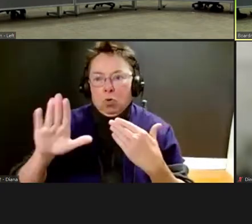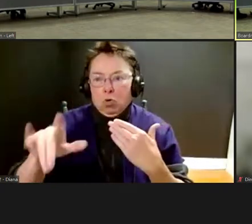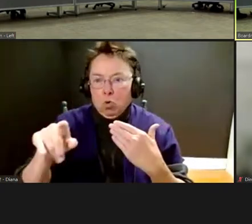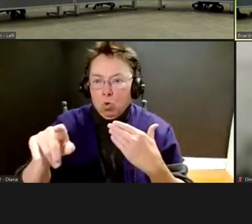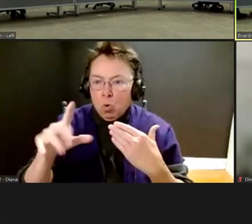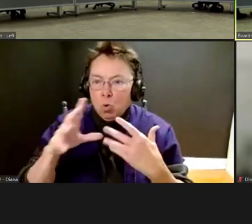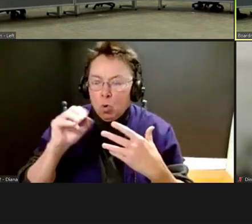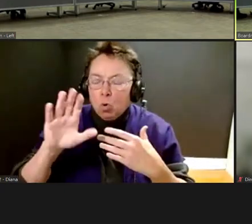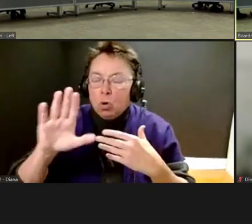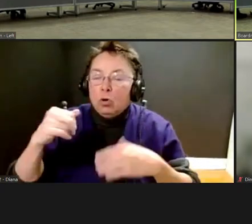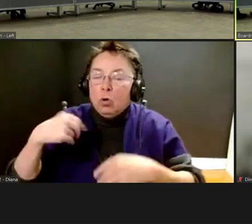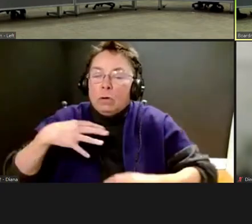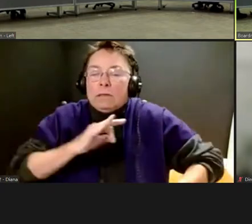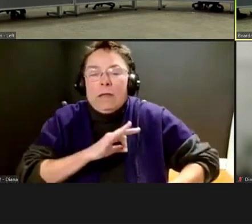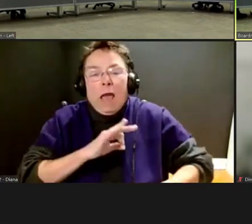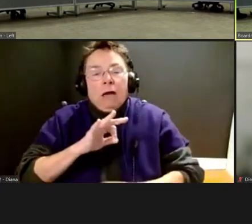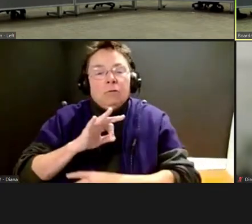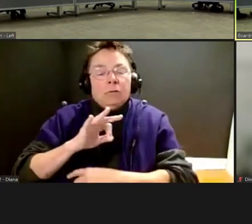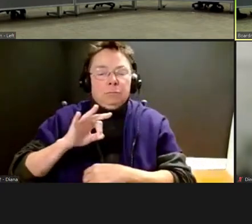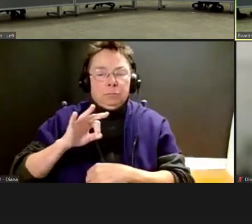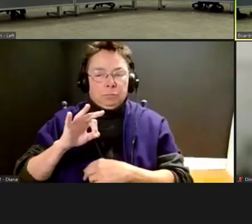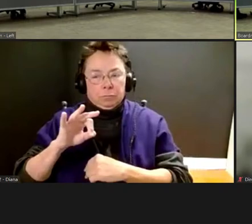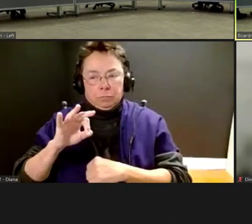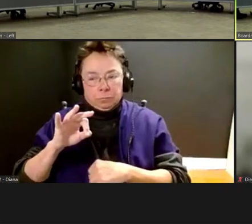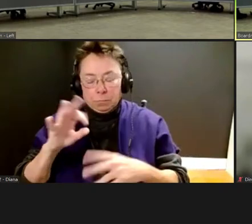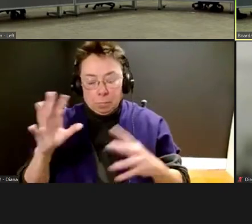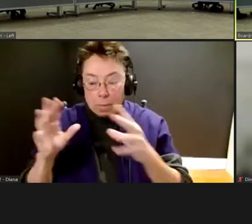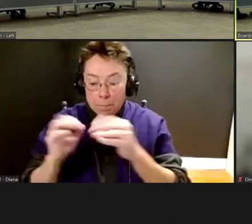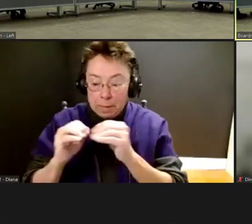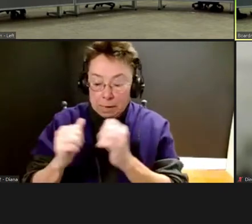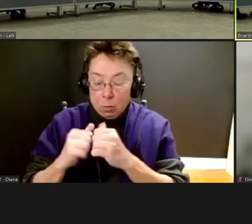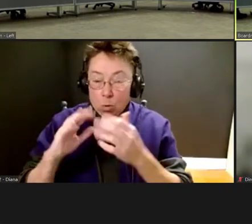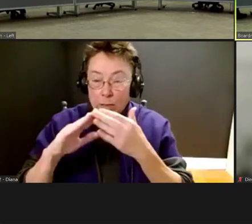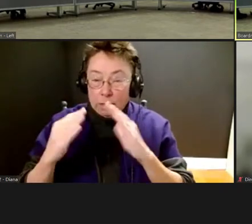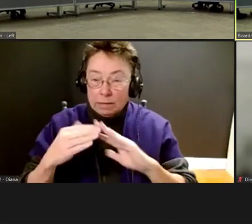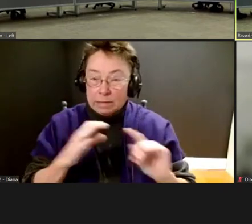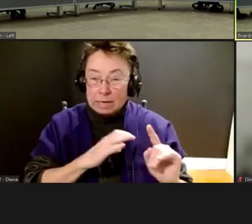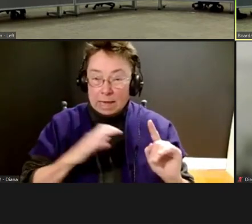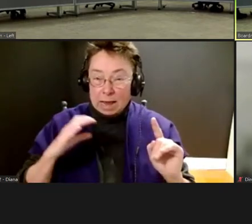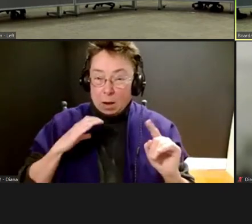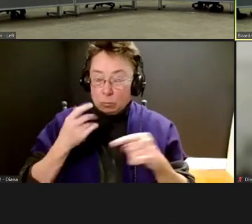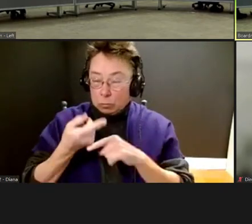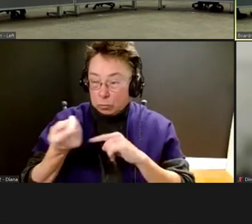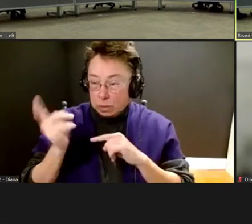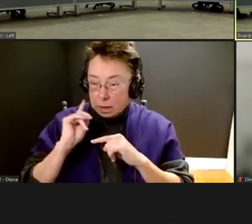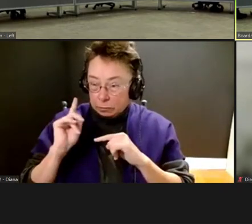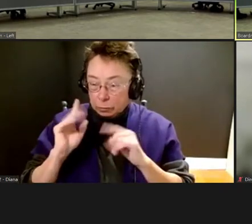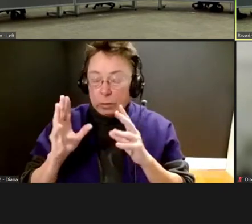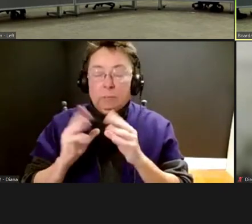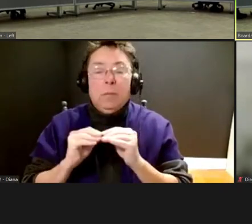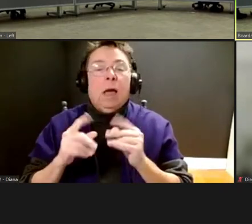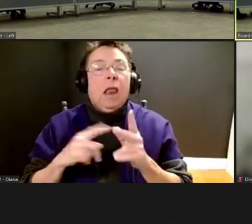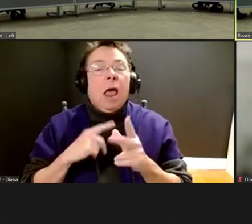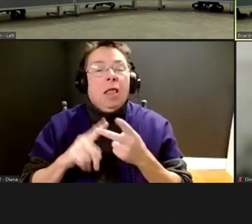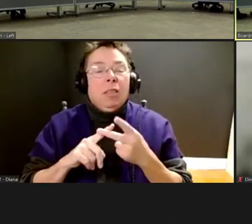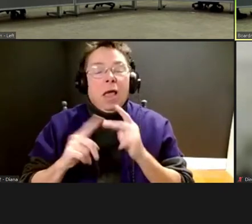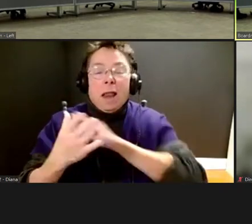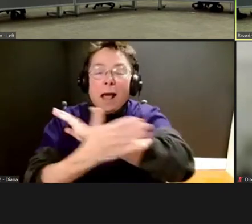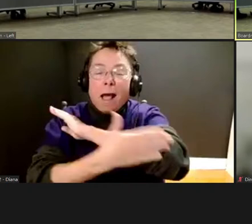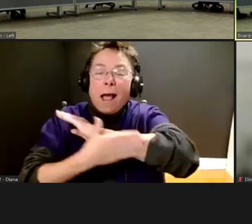for meeting with the City Council last week, and along with the County Board as